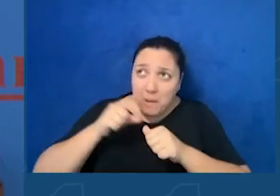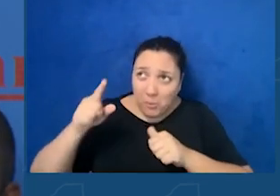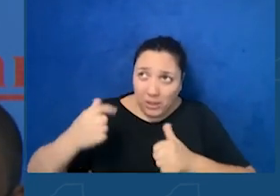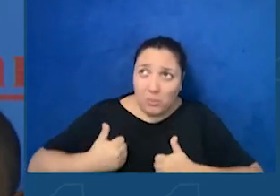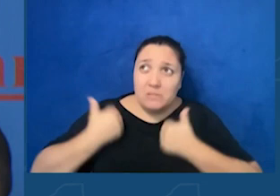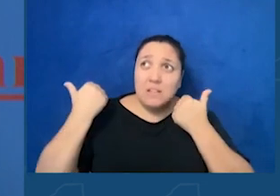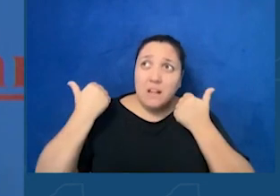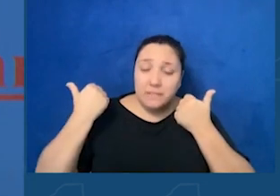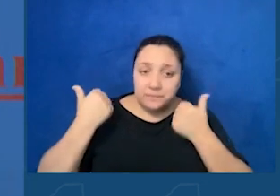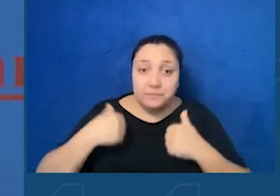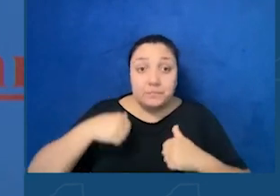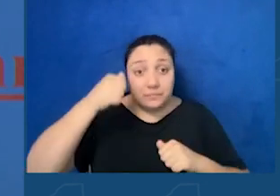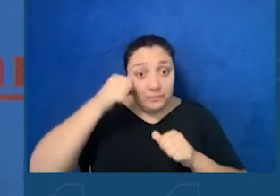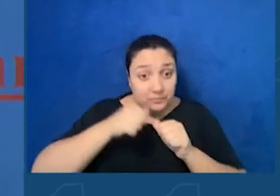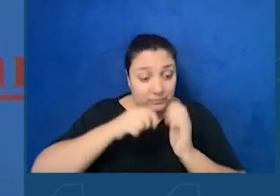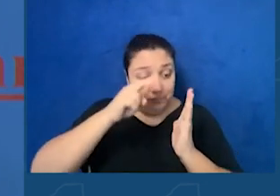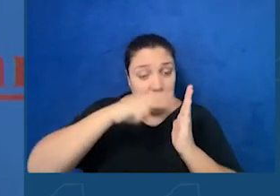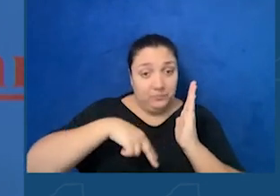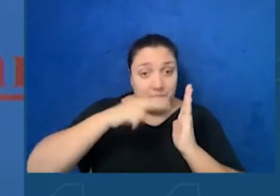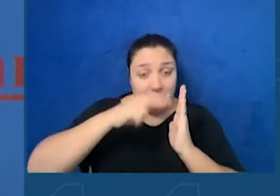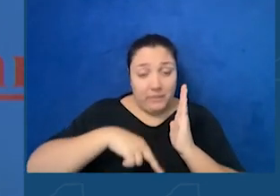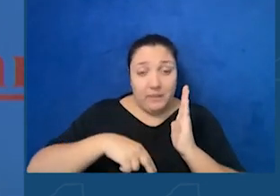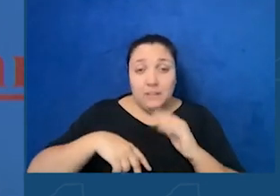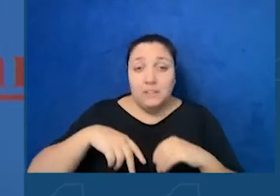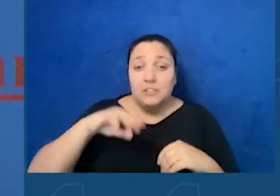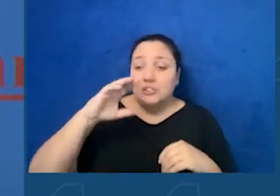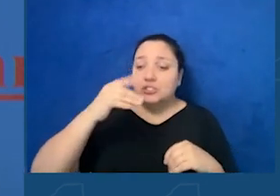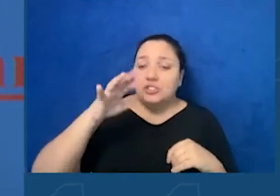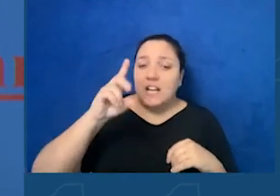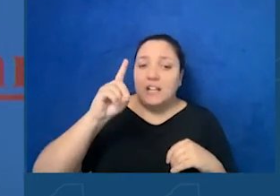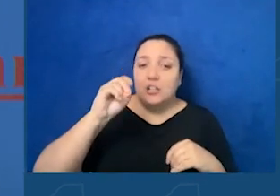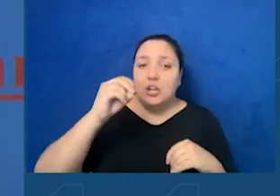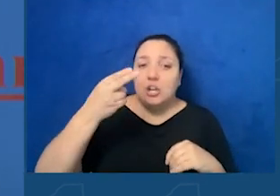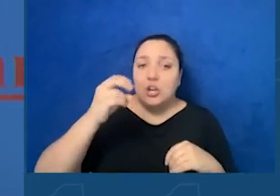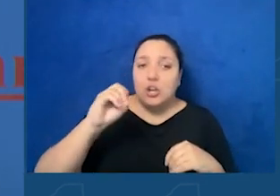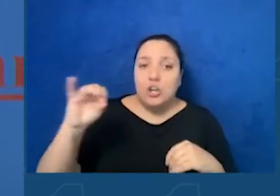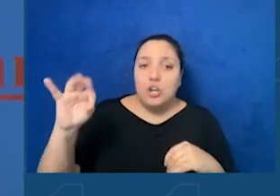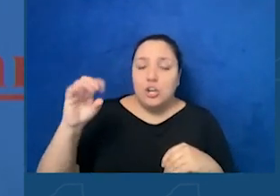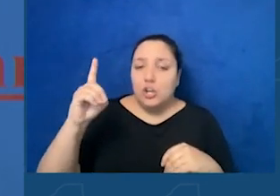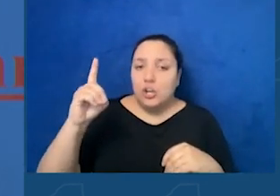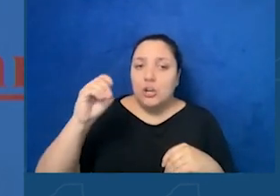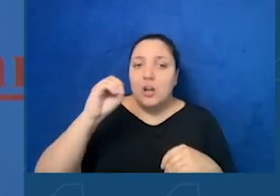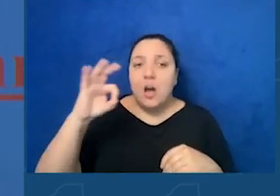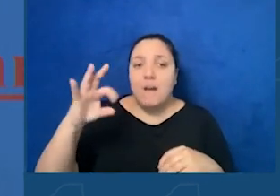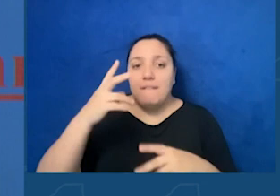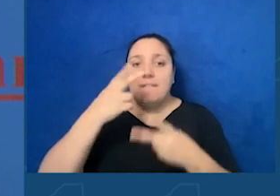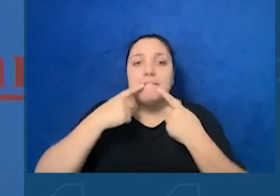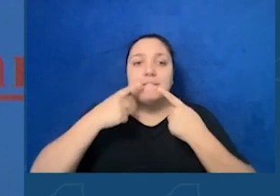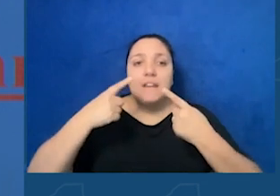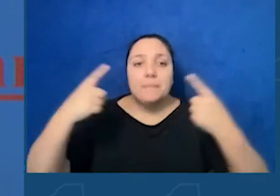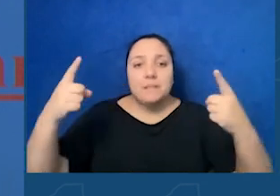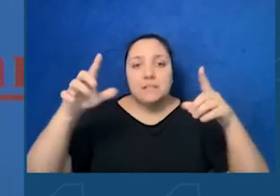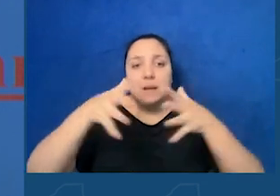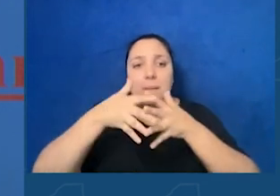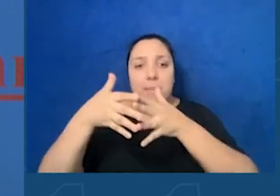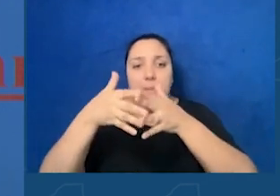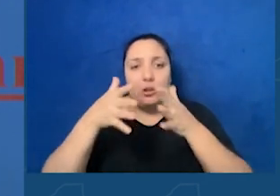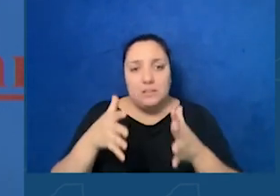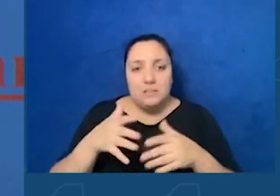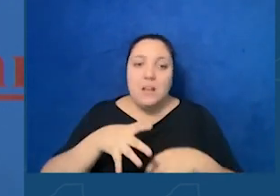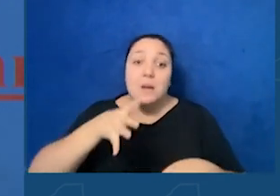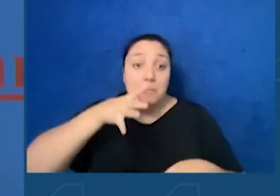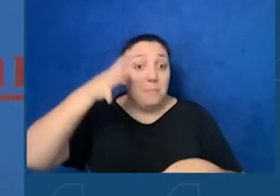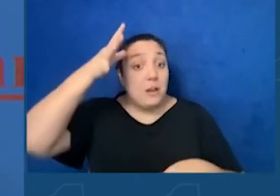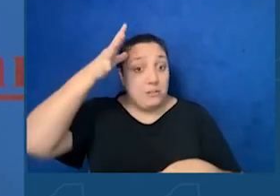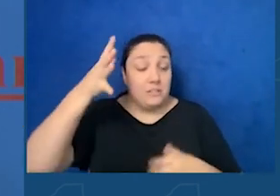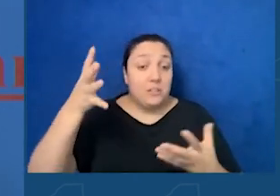called Childhood of Famous Americans. My parents wanted to make sure I read because they were civil rights warriors in a conservative